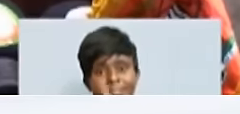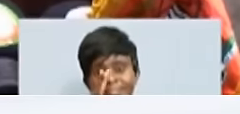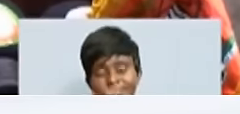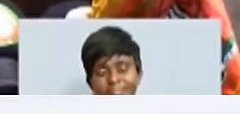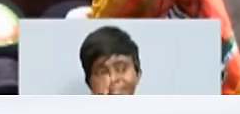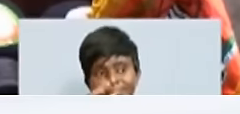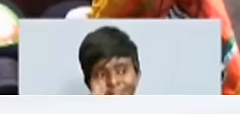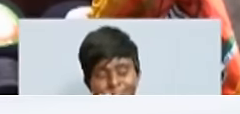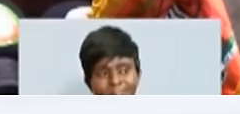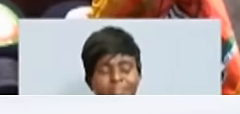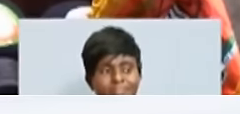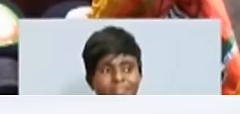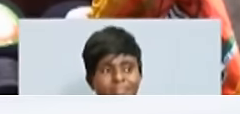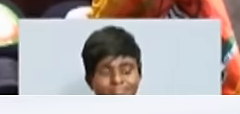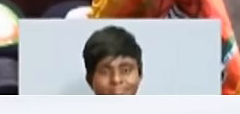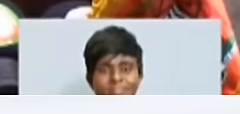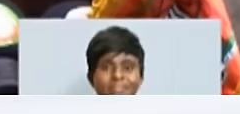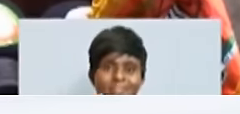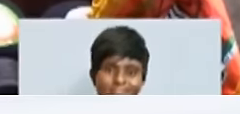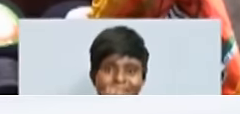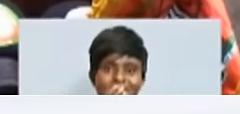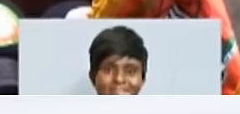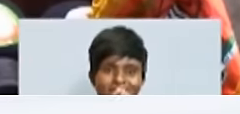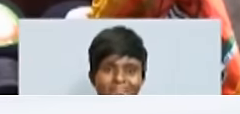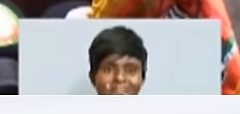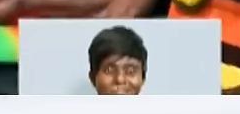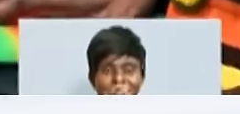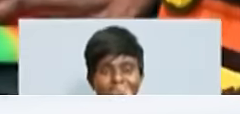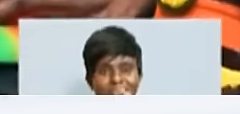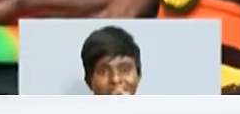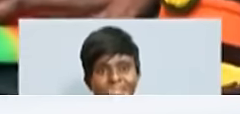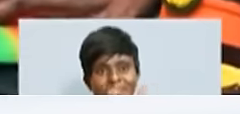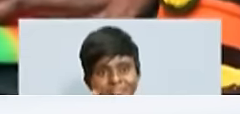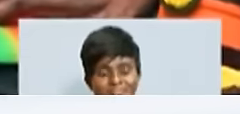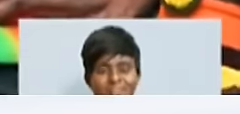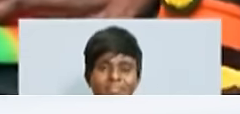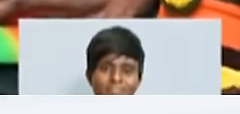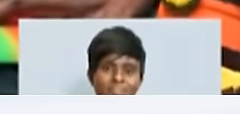Speaker. I think it's fair. I think it's logical.